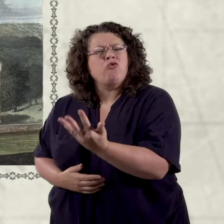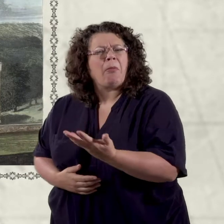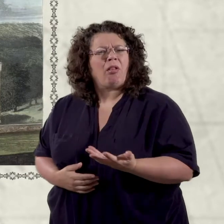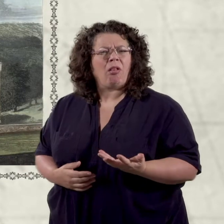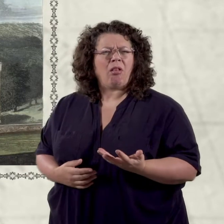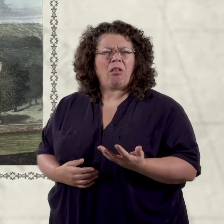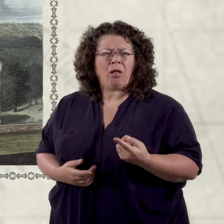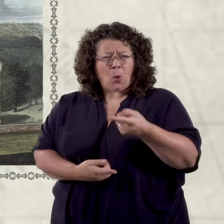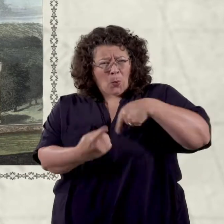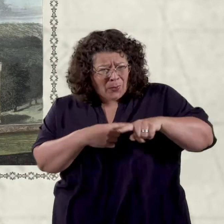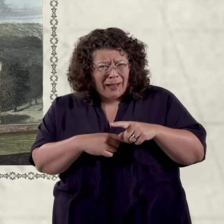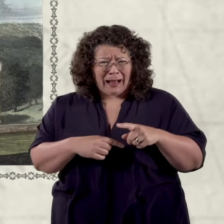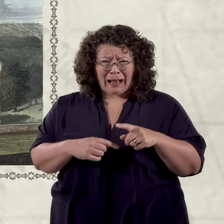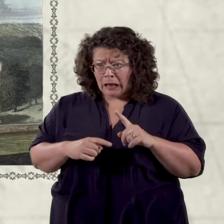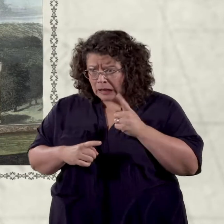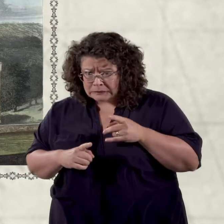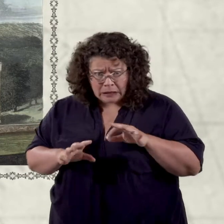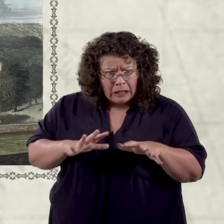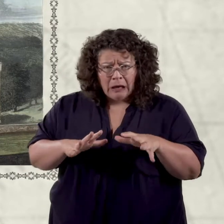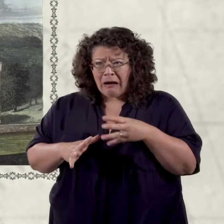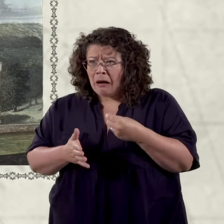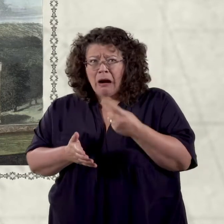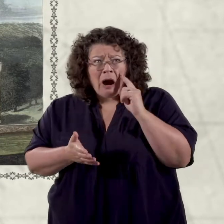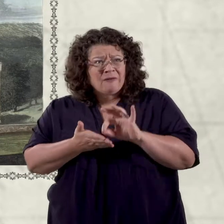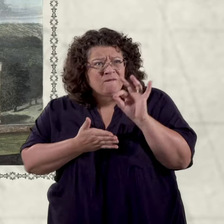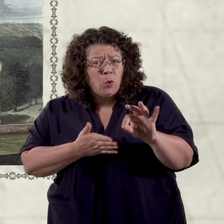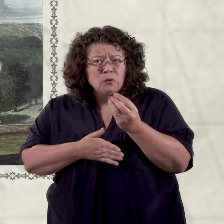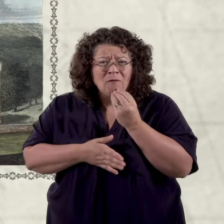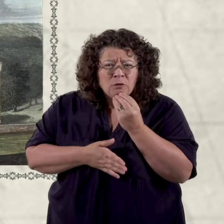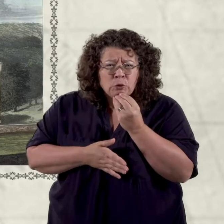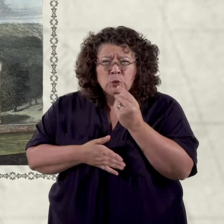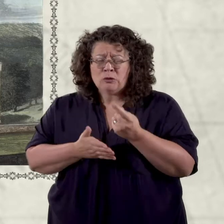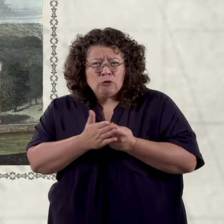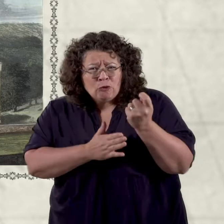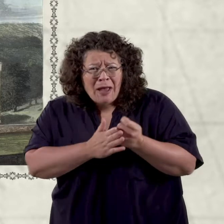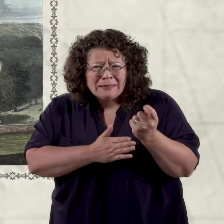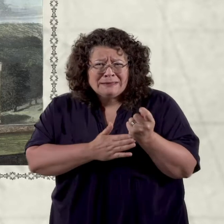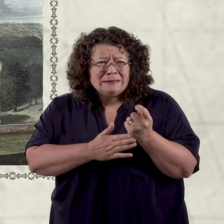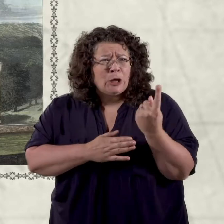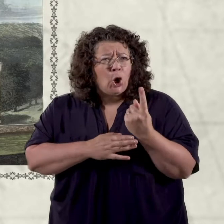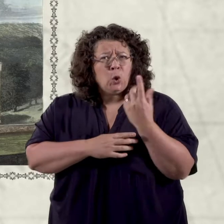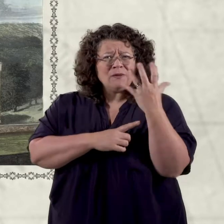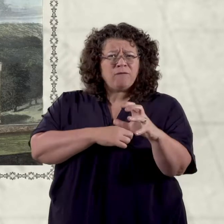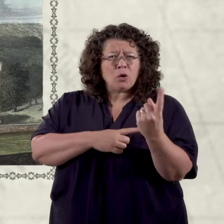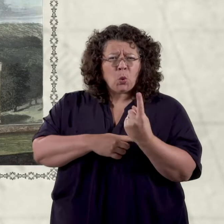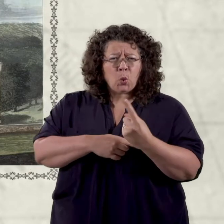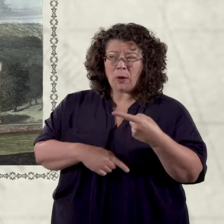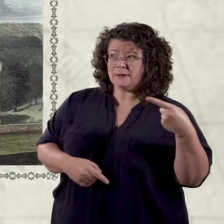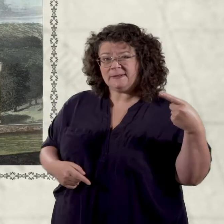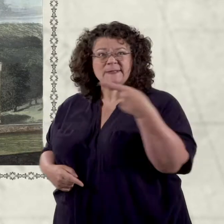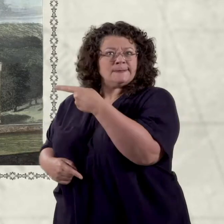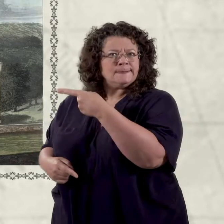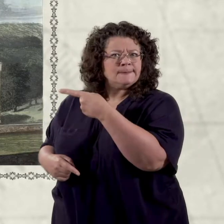Here we were, barely able to pay for food and rent. And whose fault was that? William